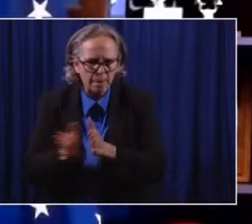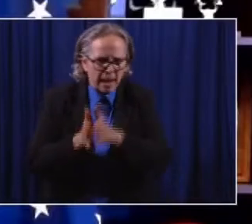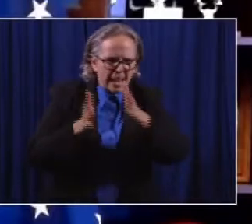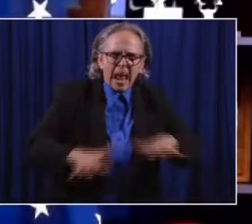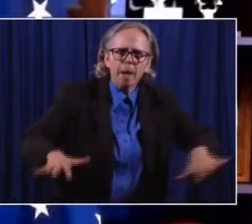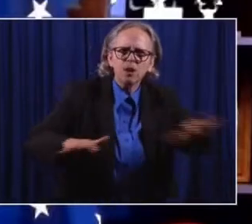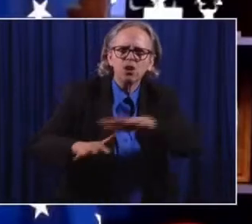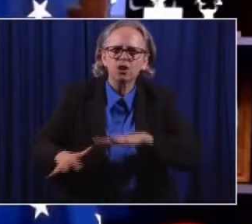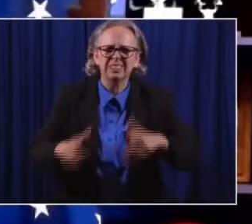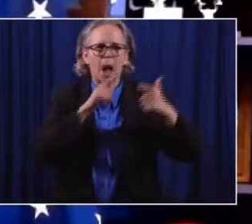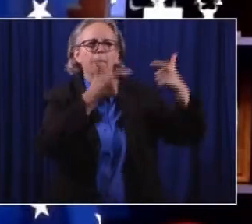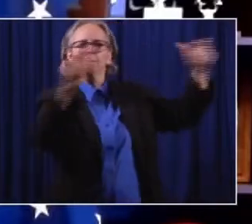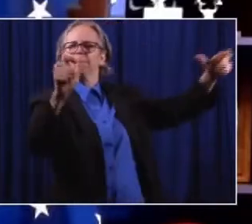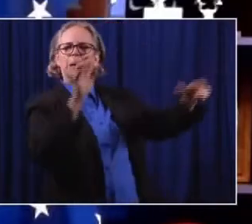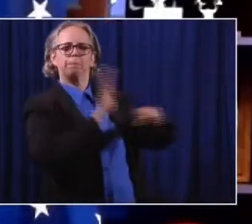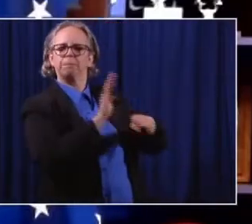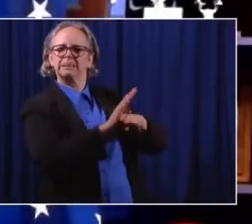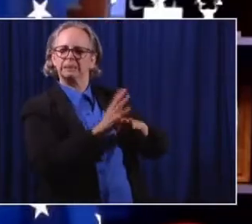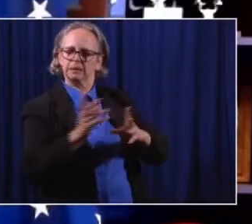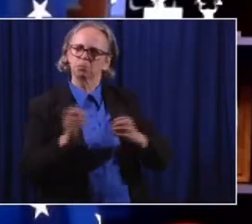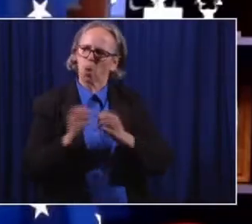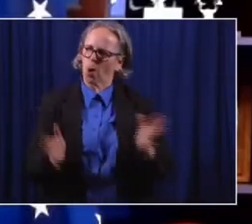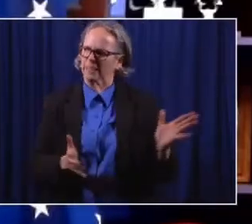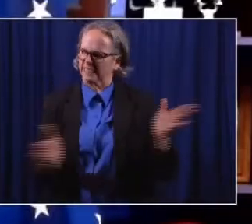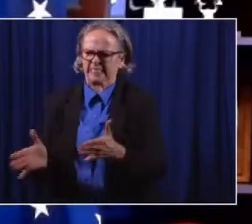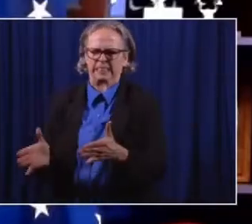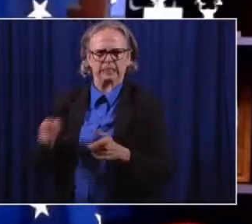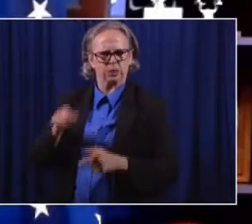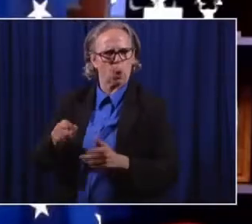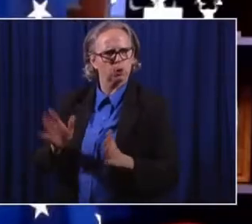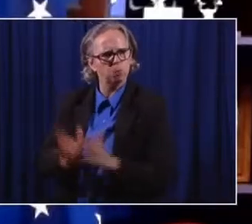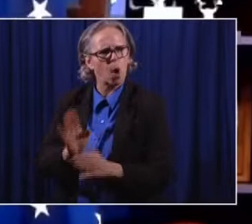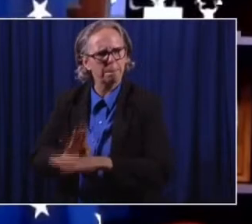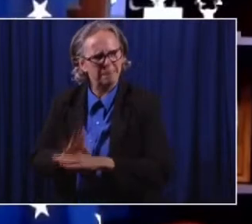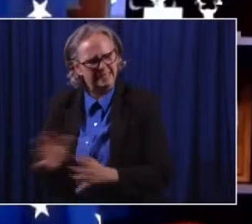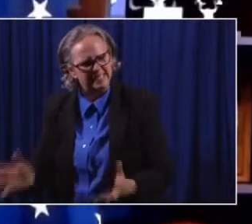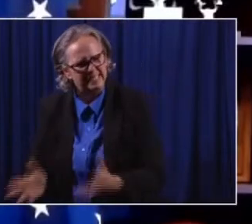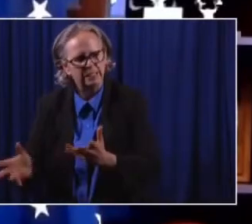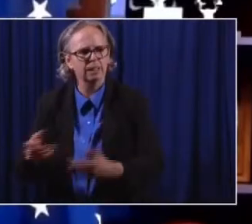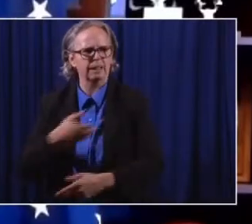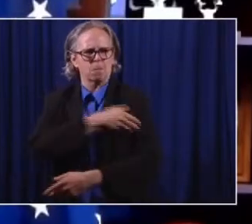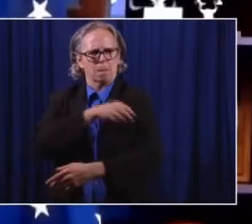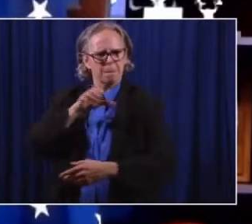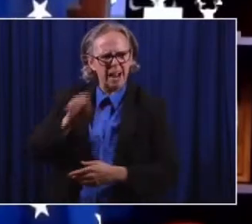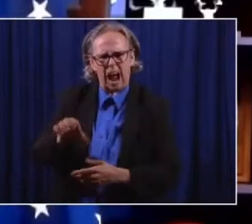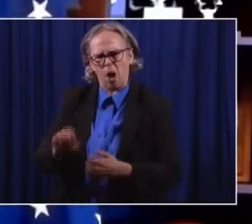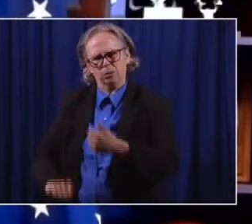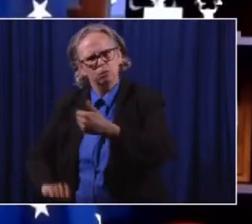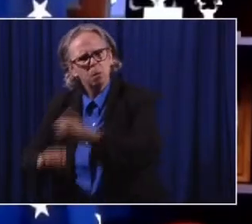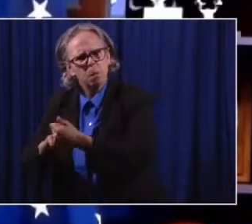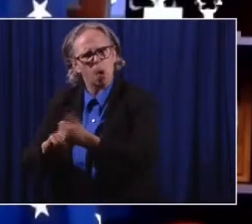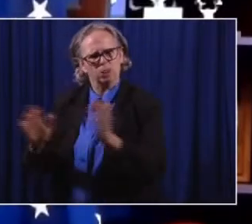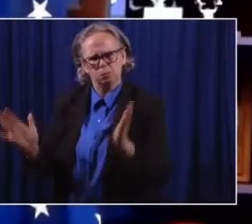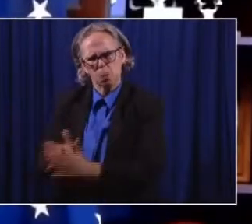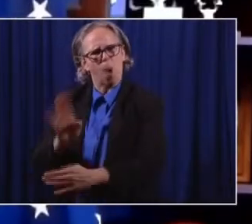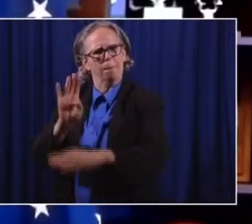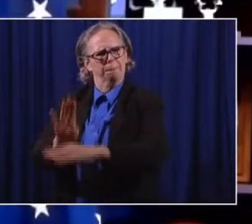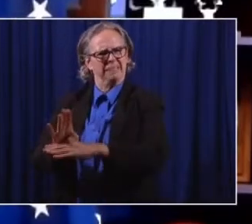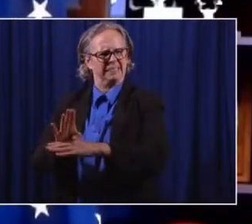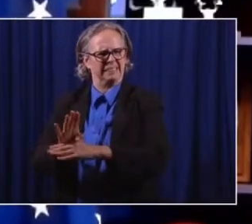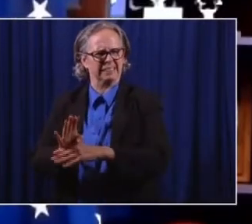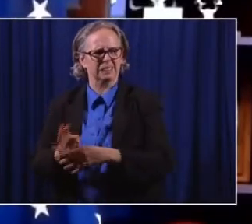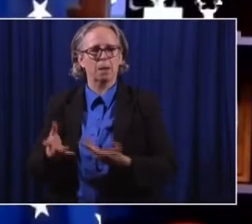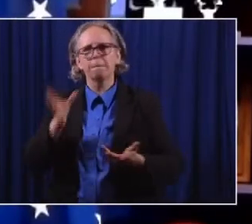community. And so we just encourage folks to use your locally owned small businesses, whether they're mom and pop's